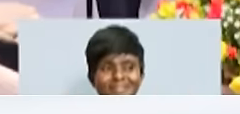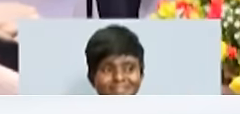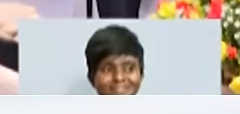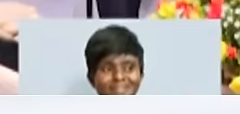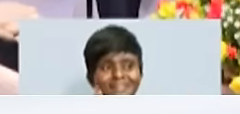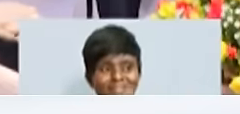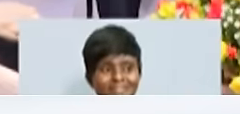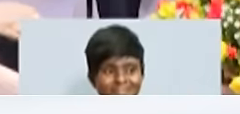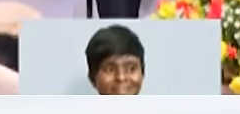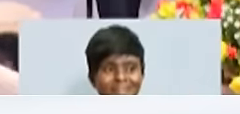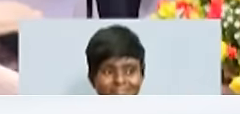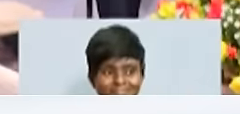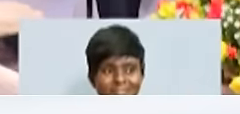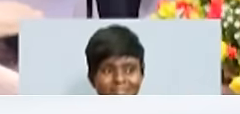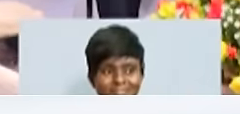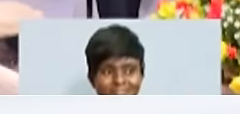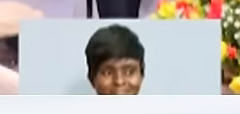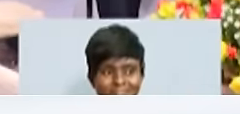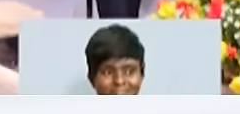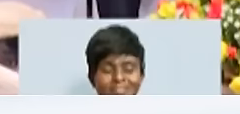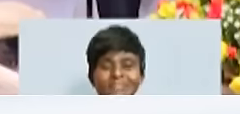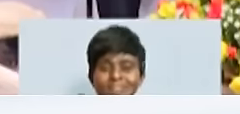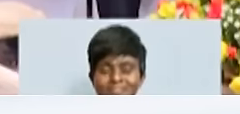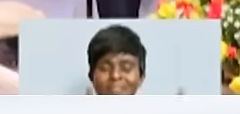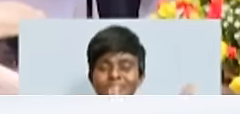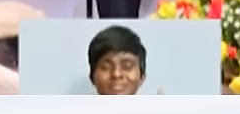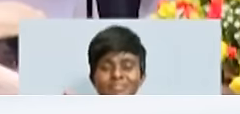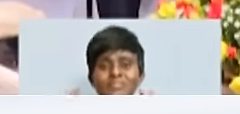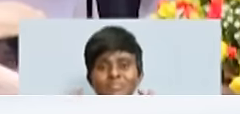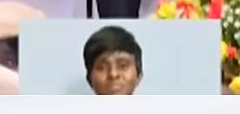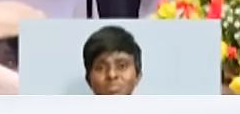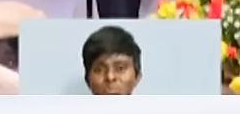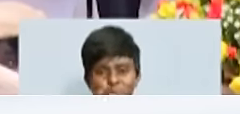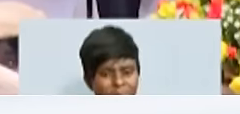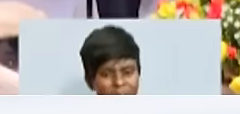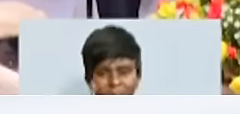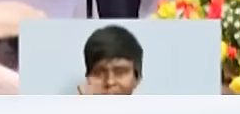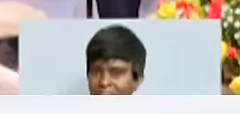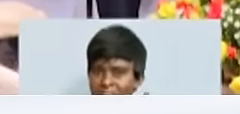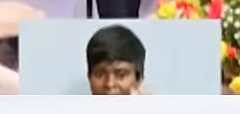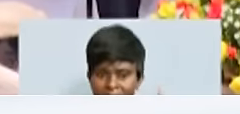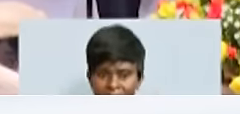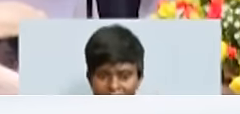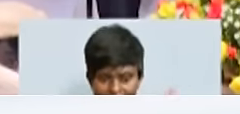The resources are going. And that's intentional. It's not by chance, it's intentional.